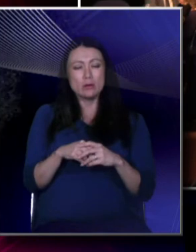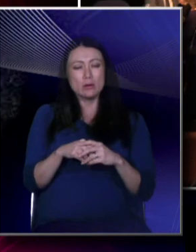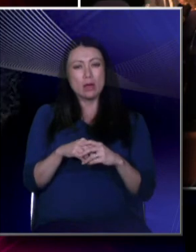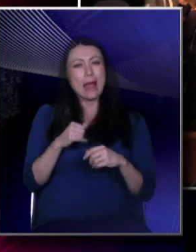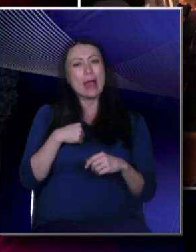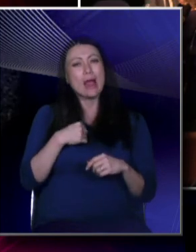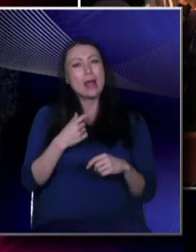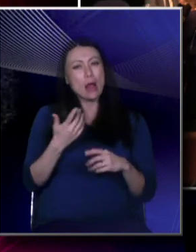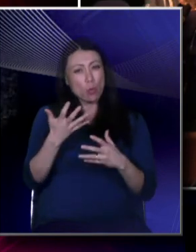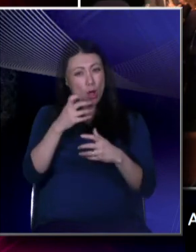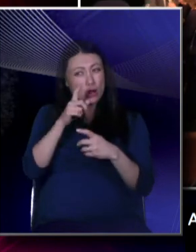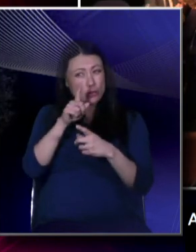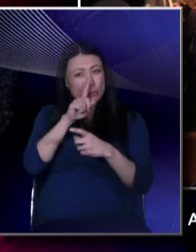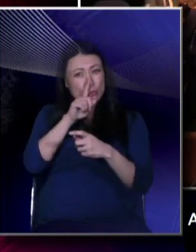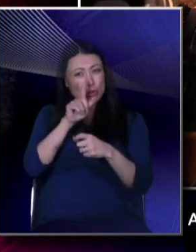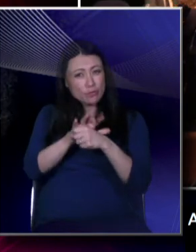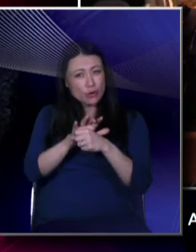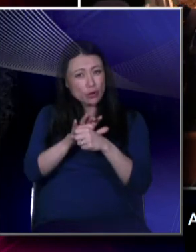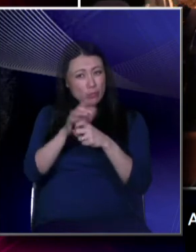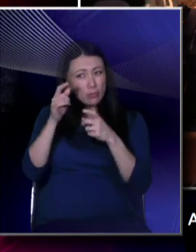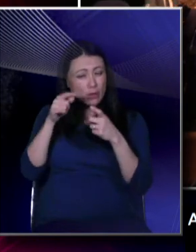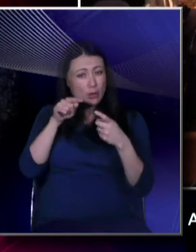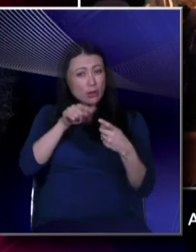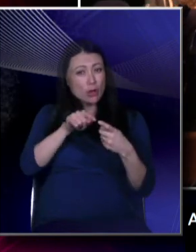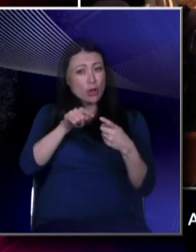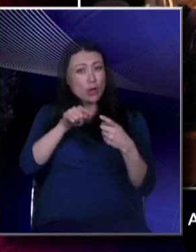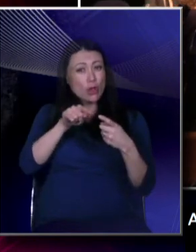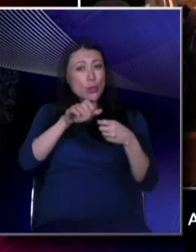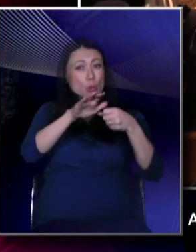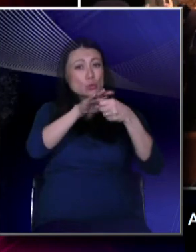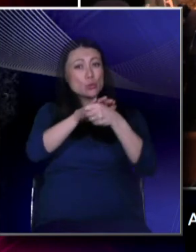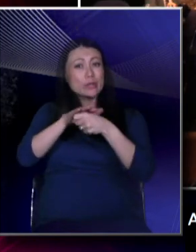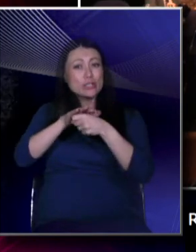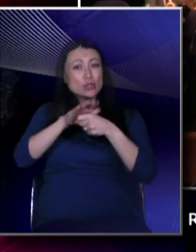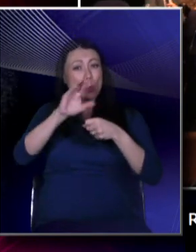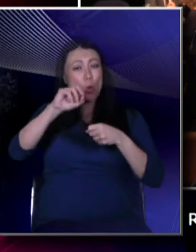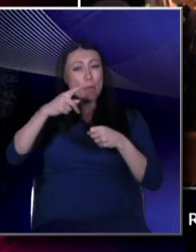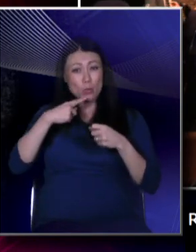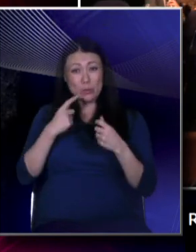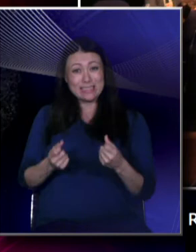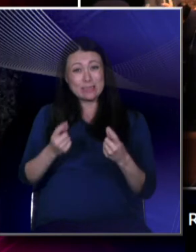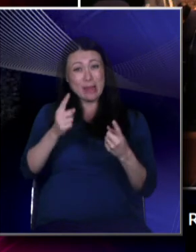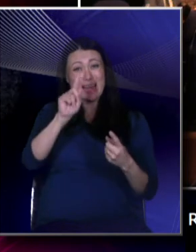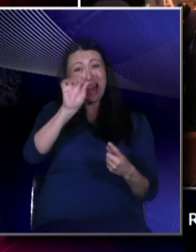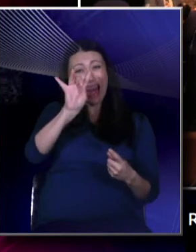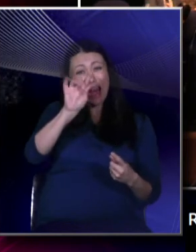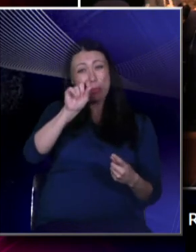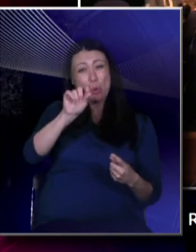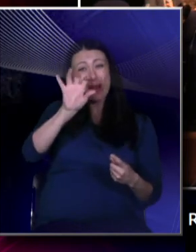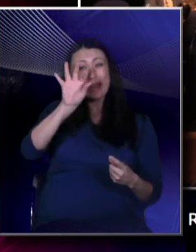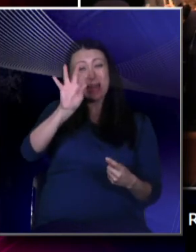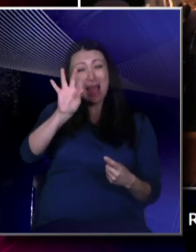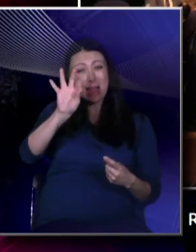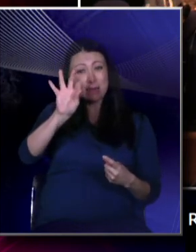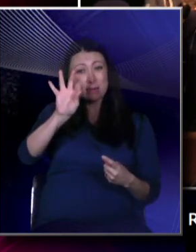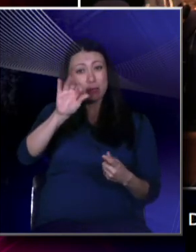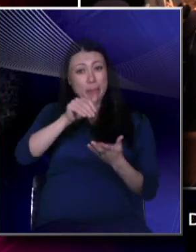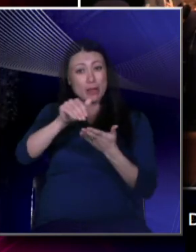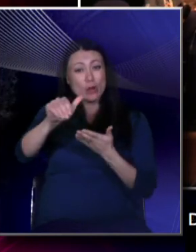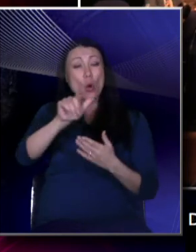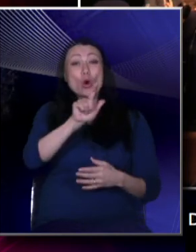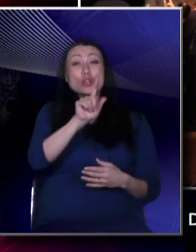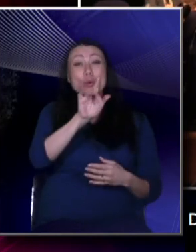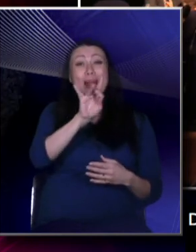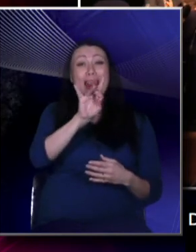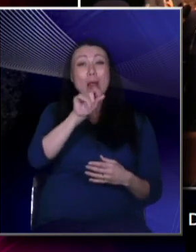to confirm with you that under the regional cooperatives, we've spent about $8.9 million, or 28.8% of the total budget